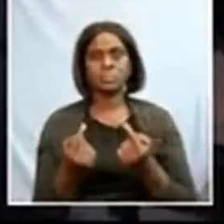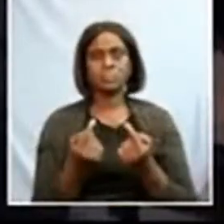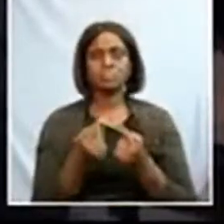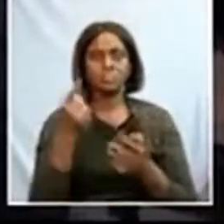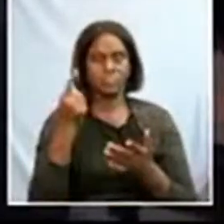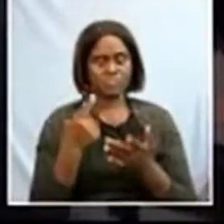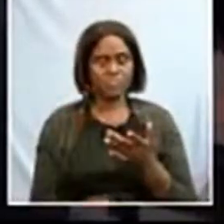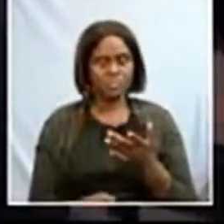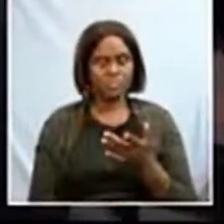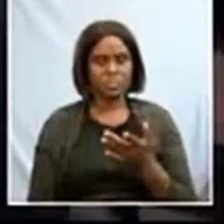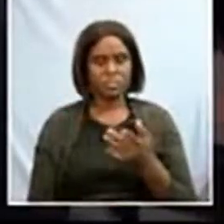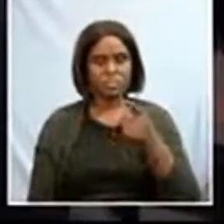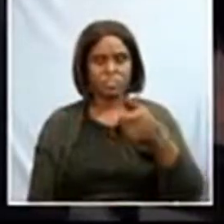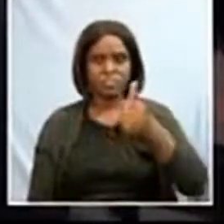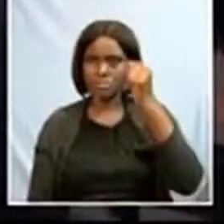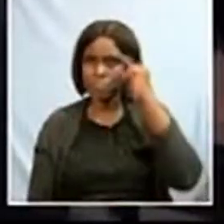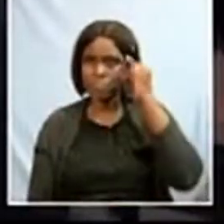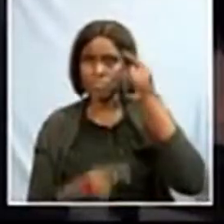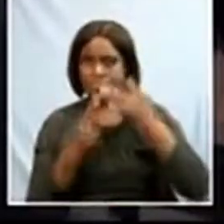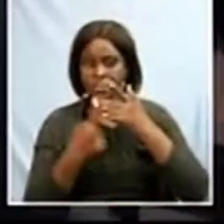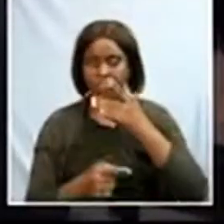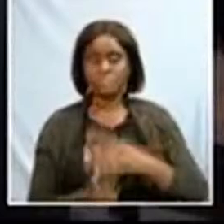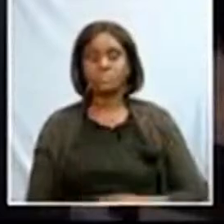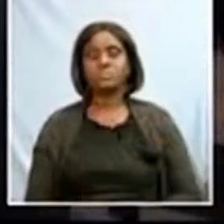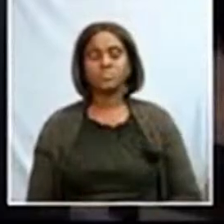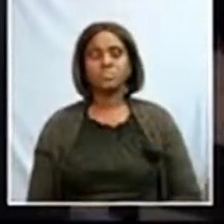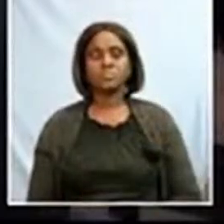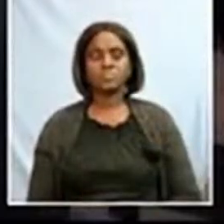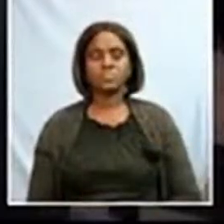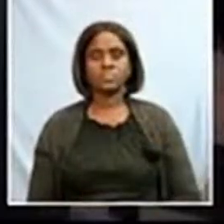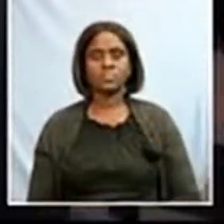what do you think